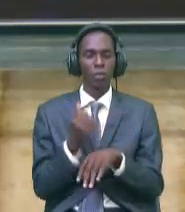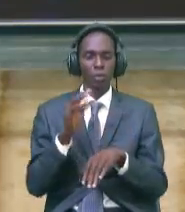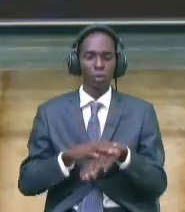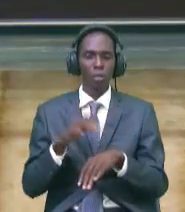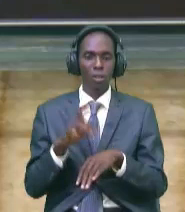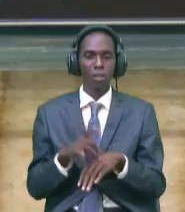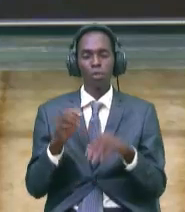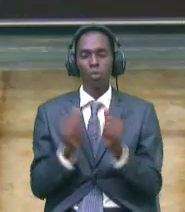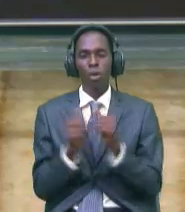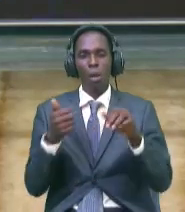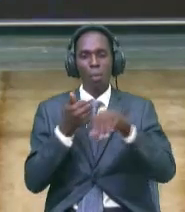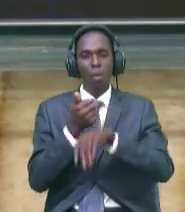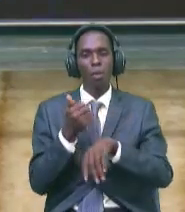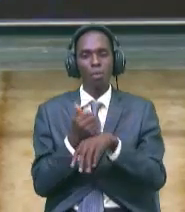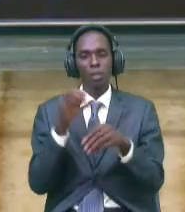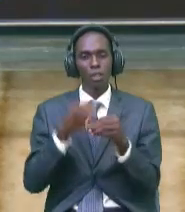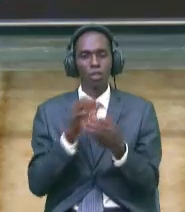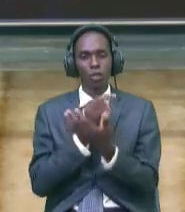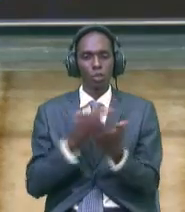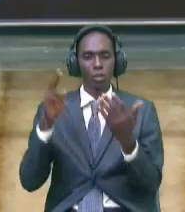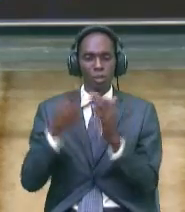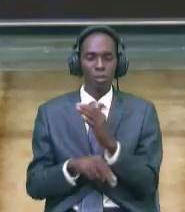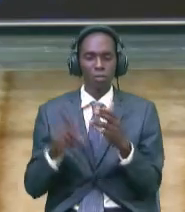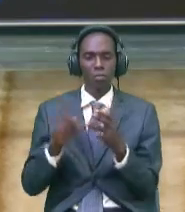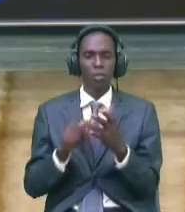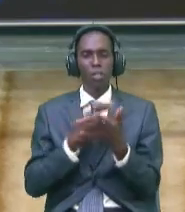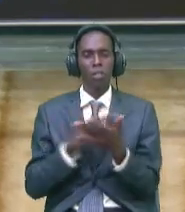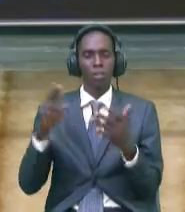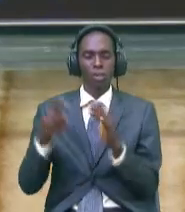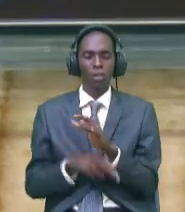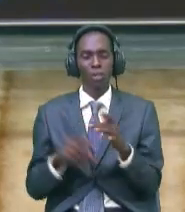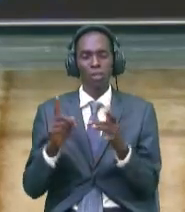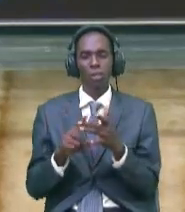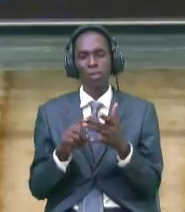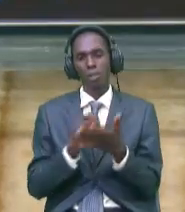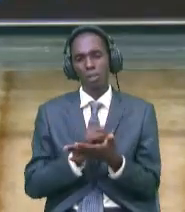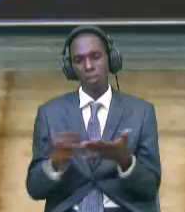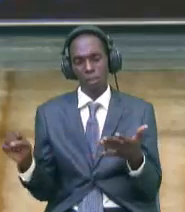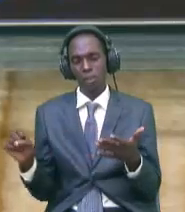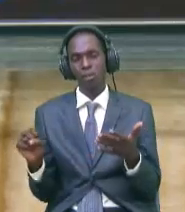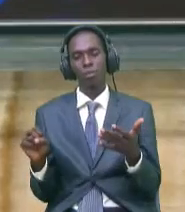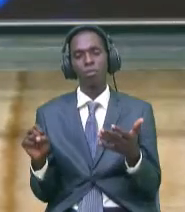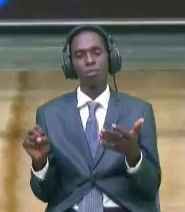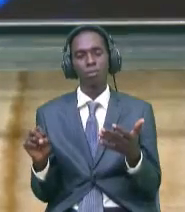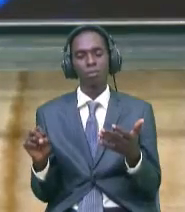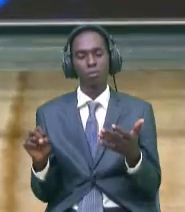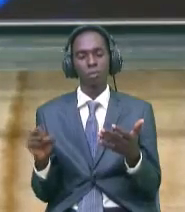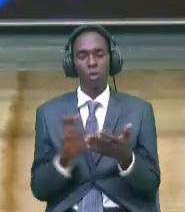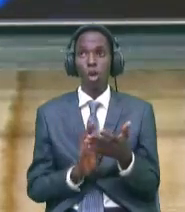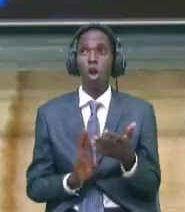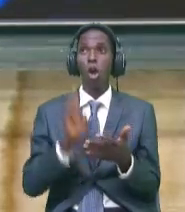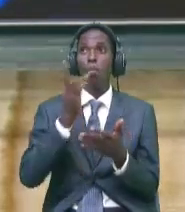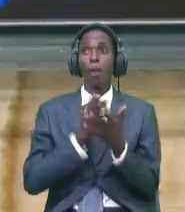holiness. Holiness, righteousness, saints. Holiness, saints.